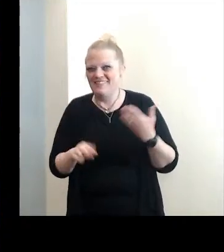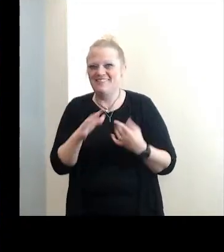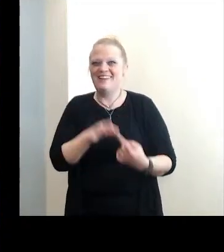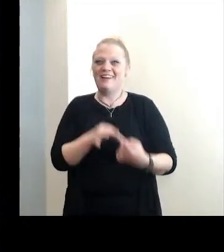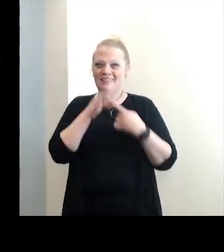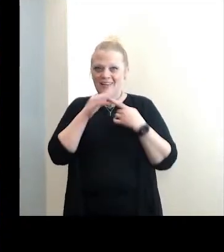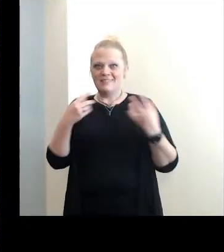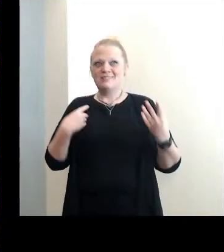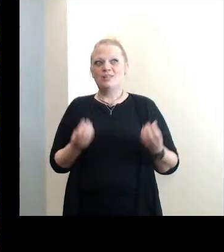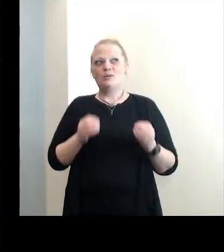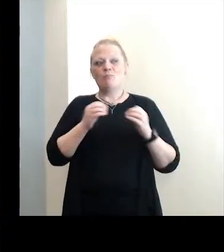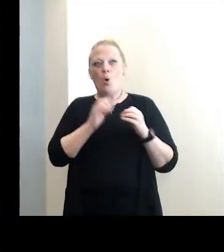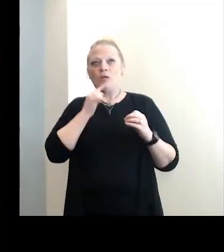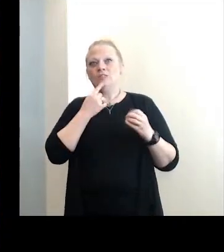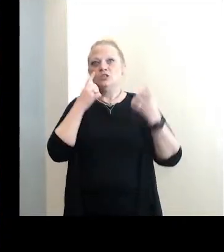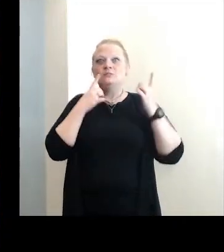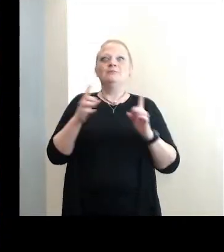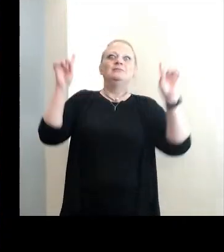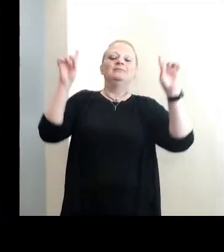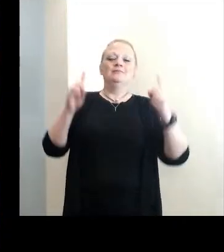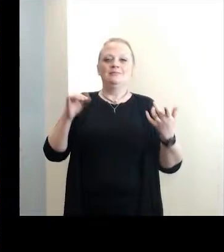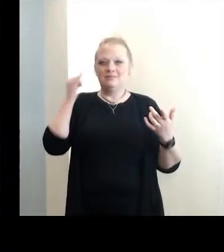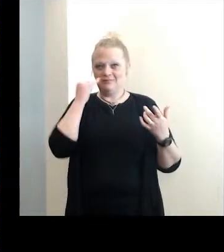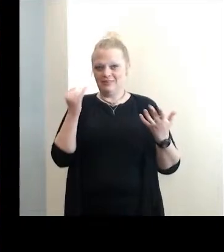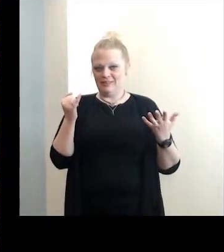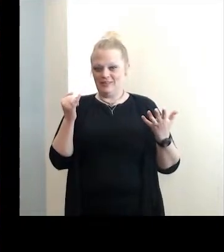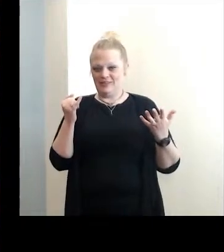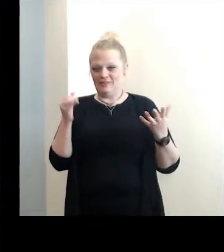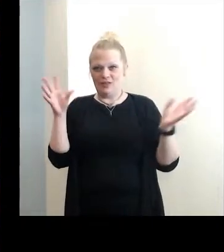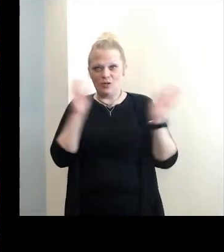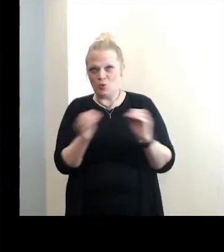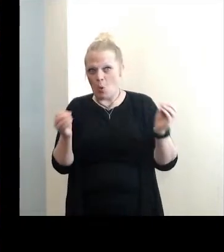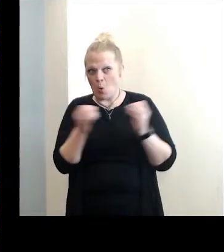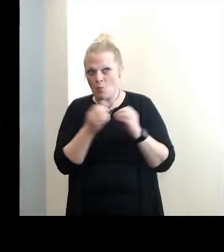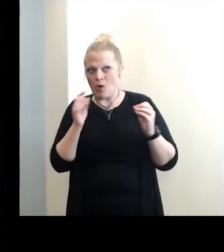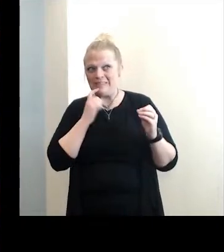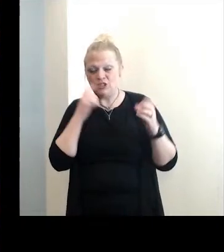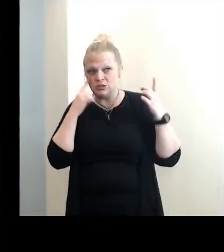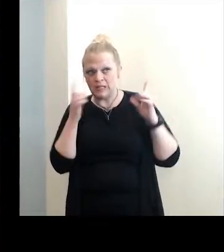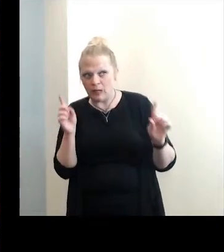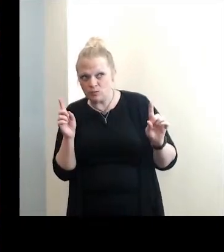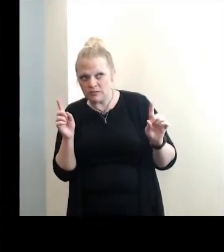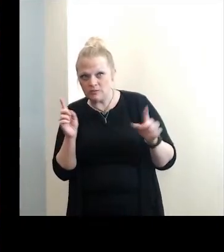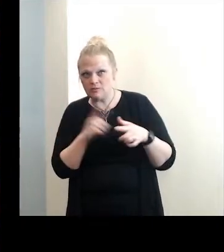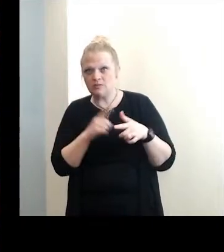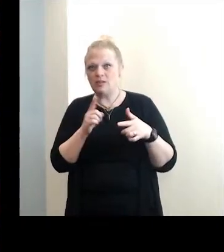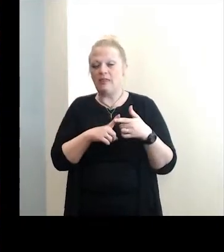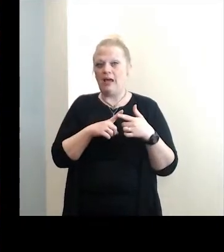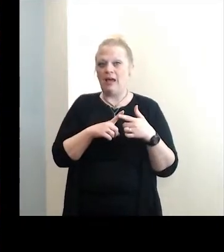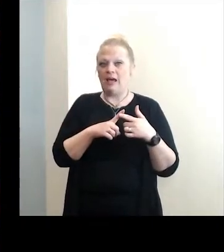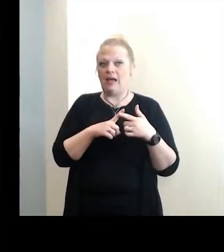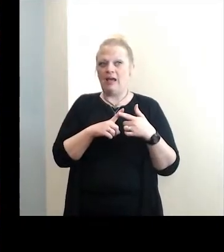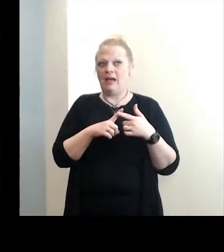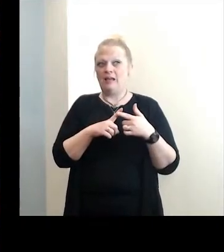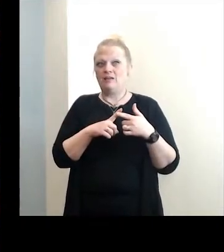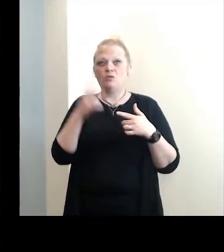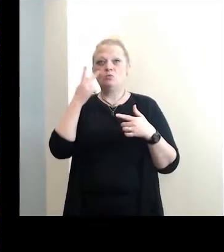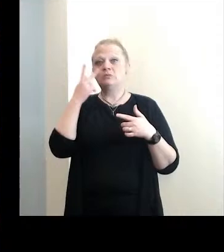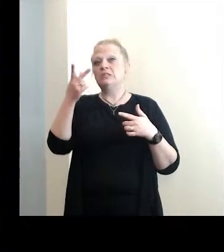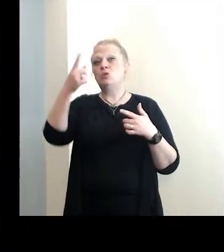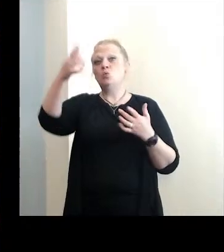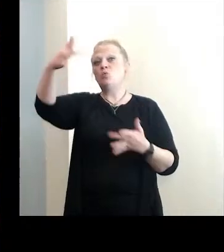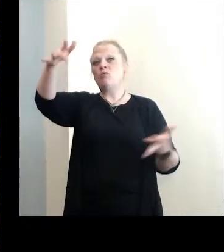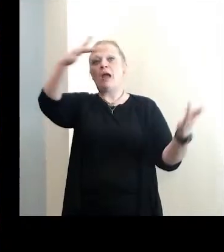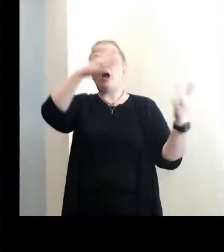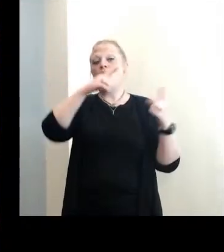there's major developments. So if this is if there's no major developments, we'll definitely see you around.